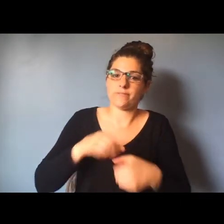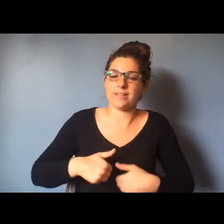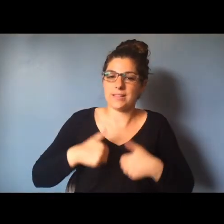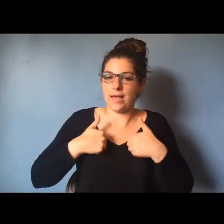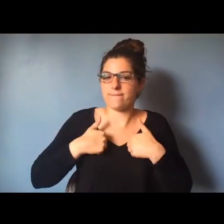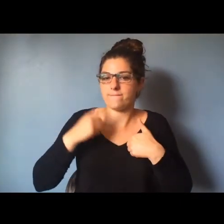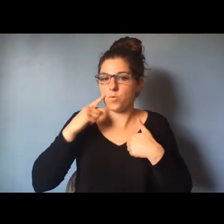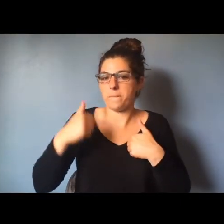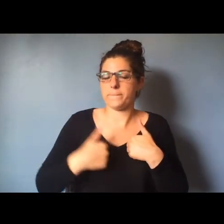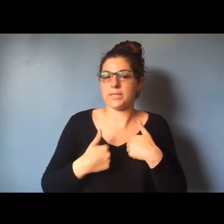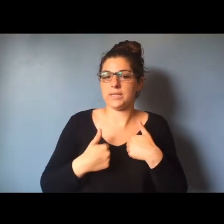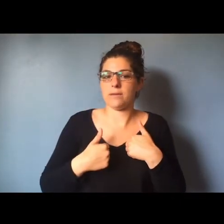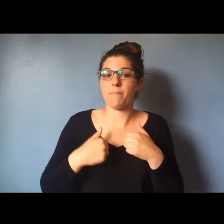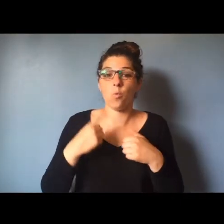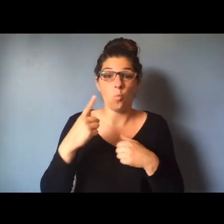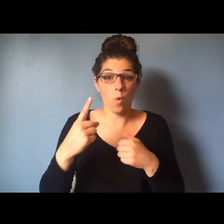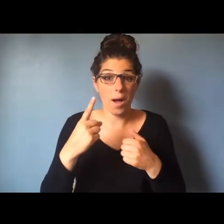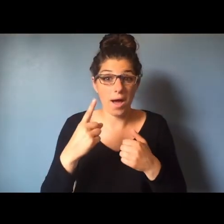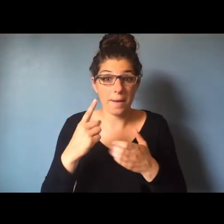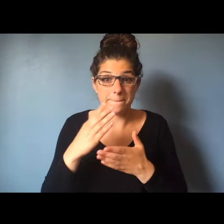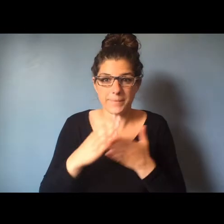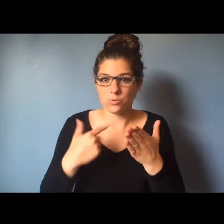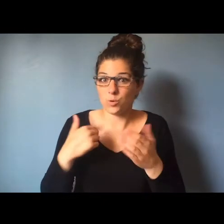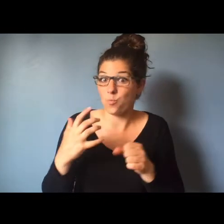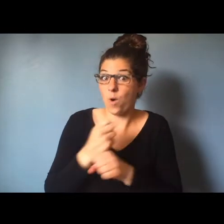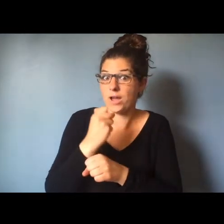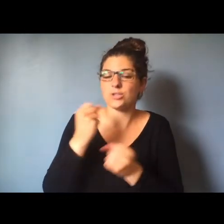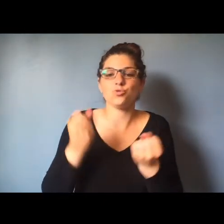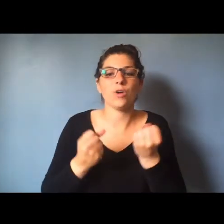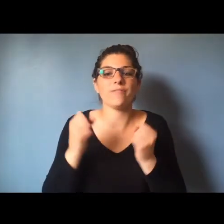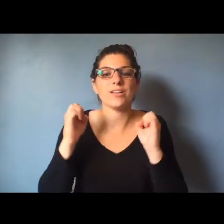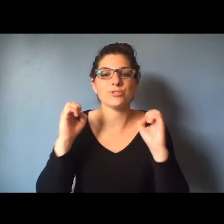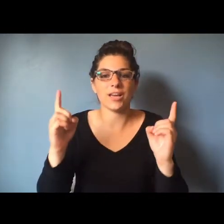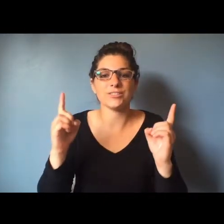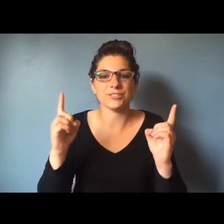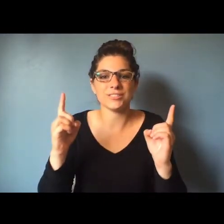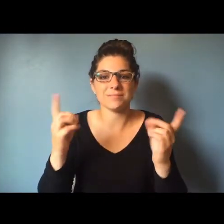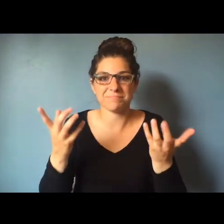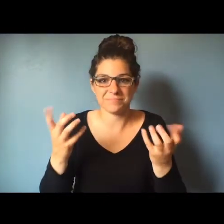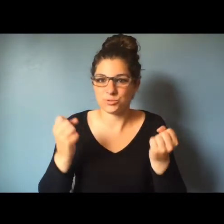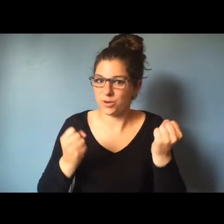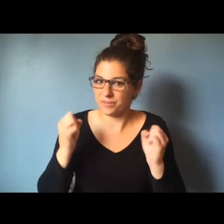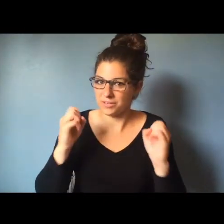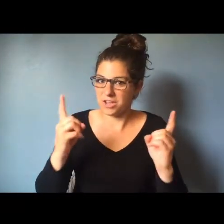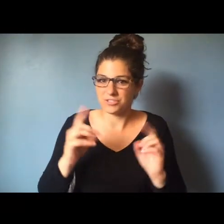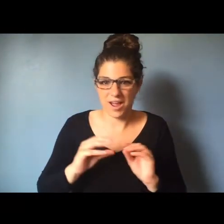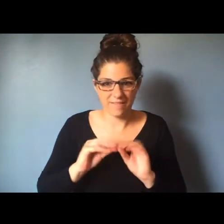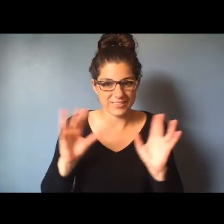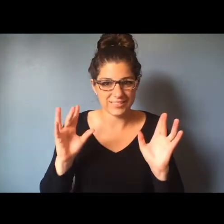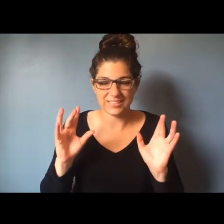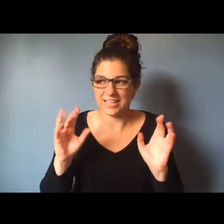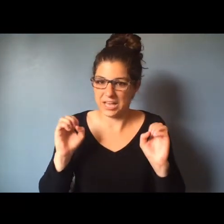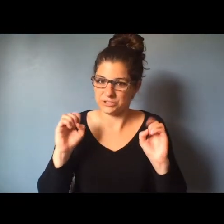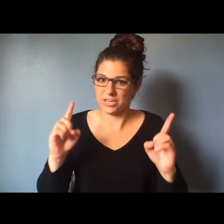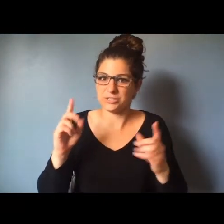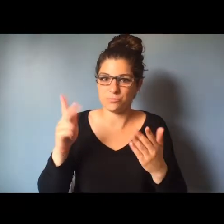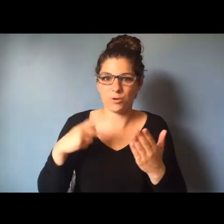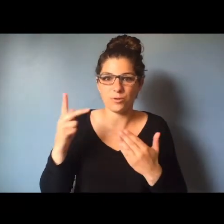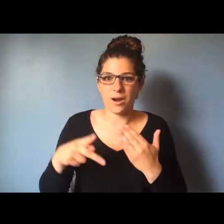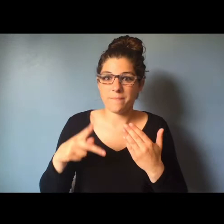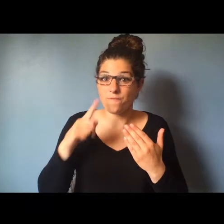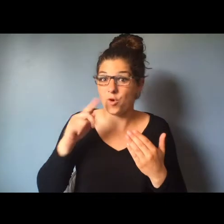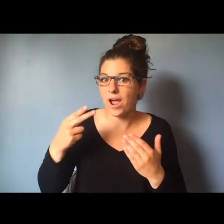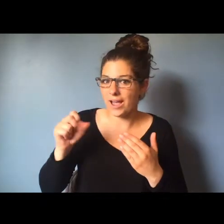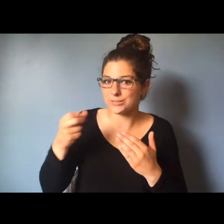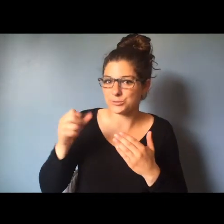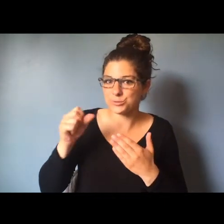one piece that we won was actually in driver's ed. Driver's ed was, obviously an education program for high